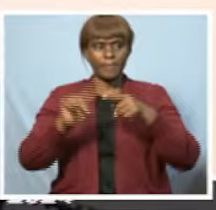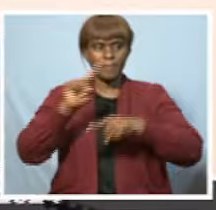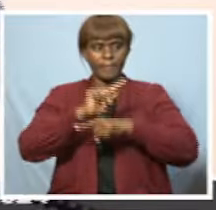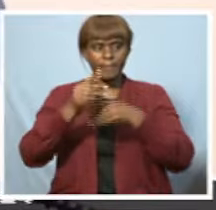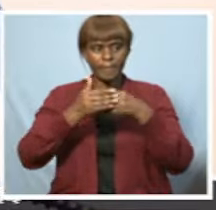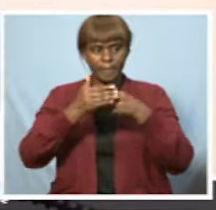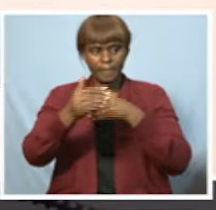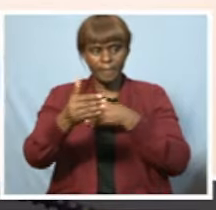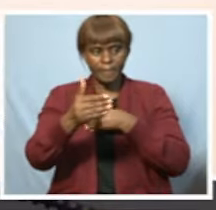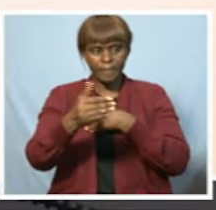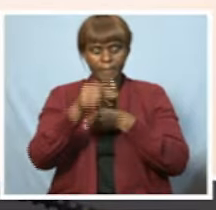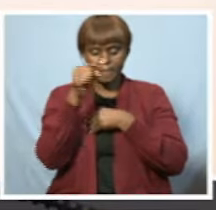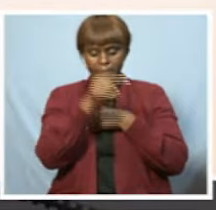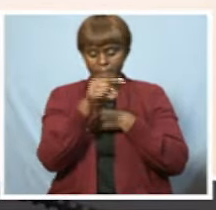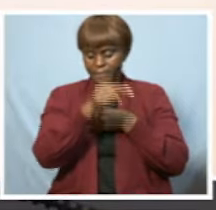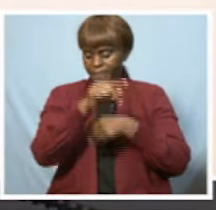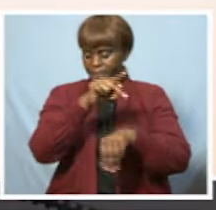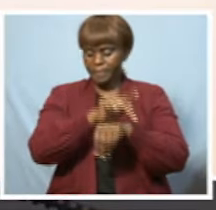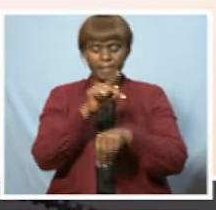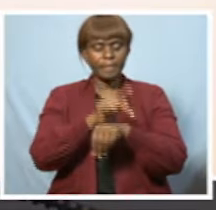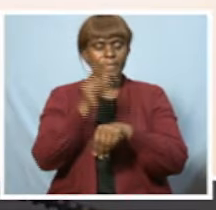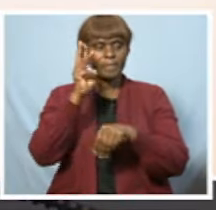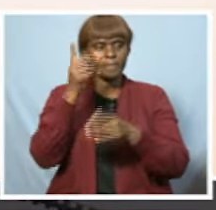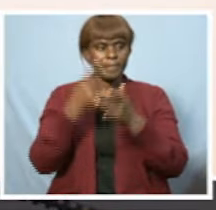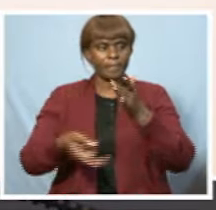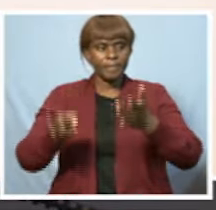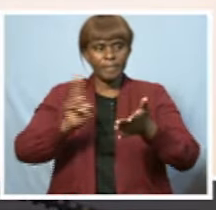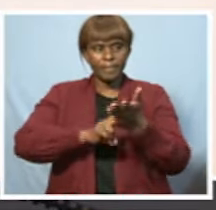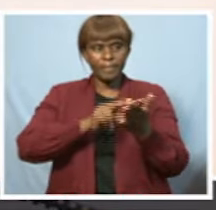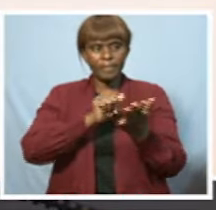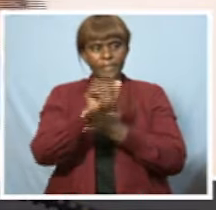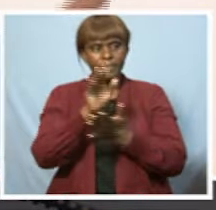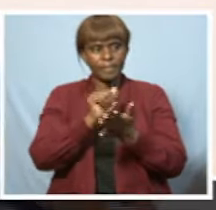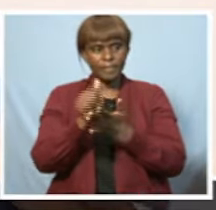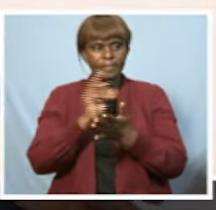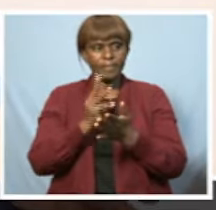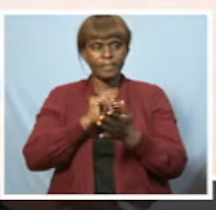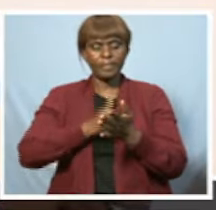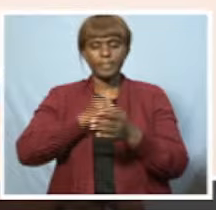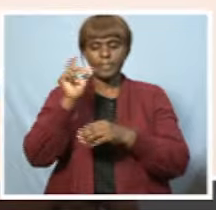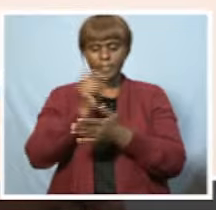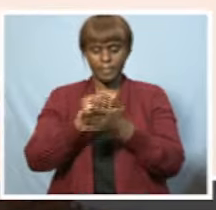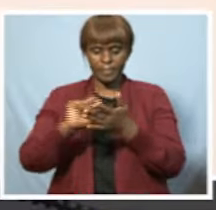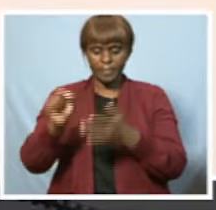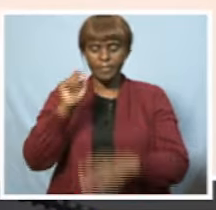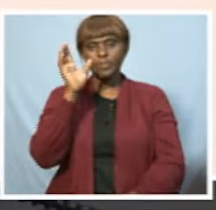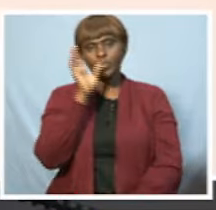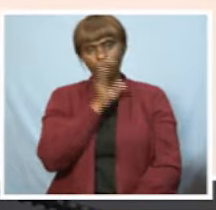onwards, this project will be re-advertised. So we wrote to him.